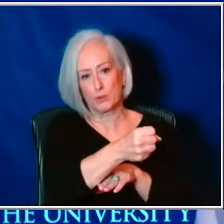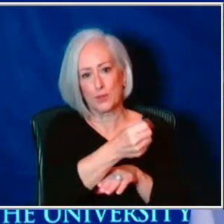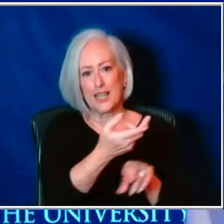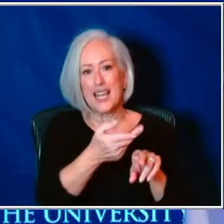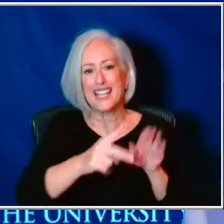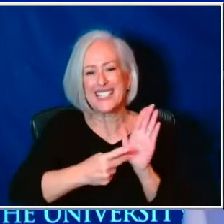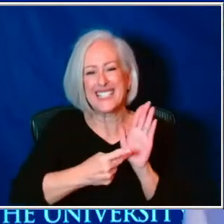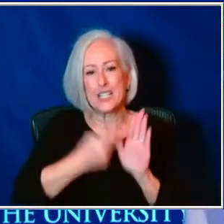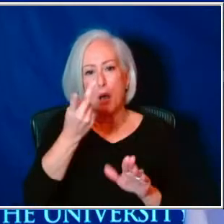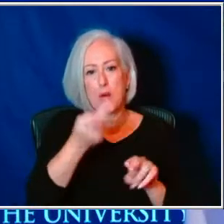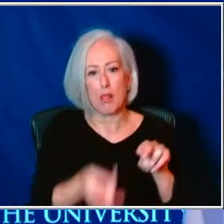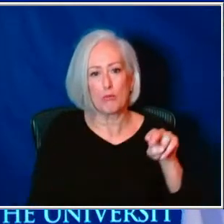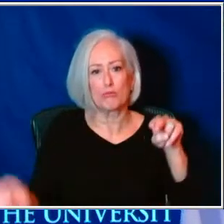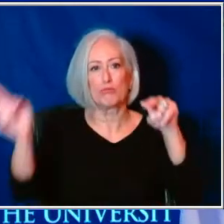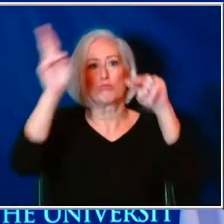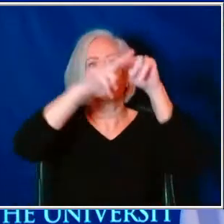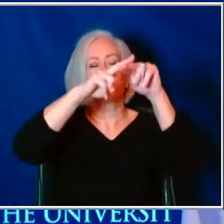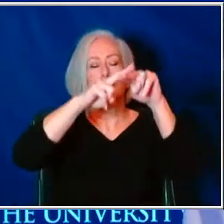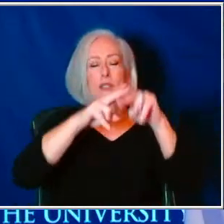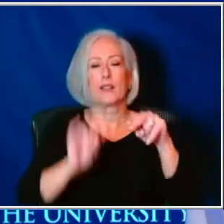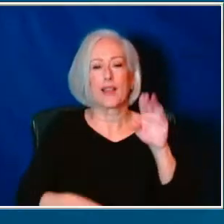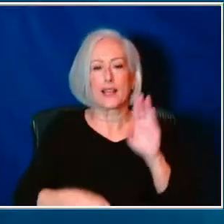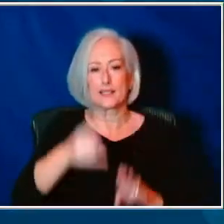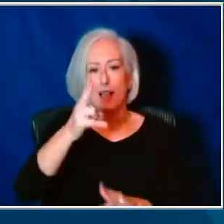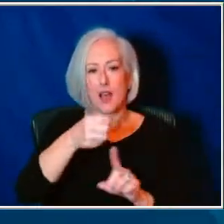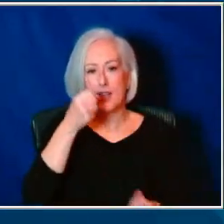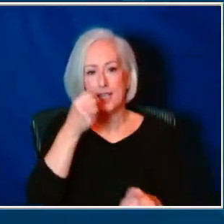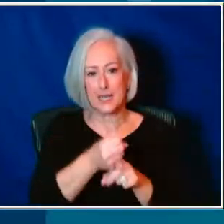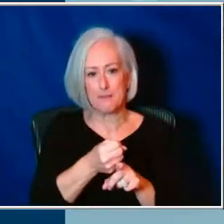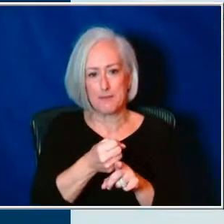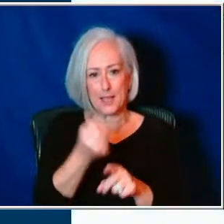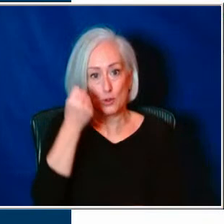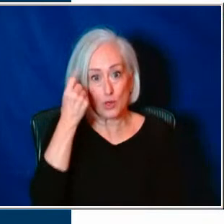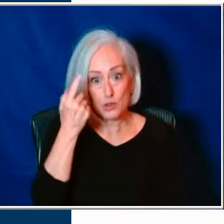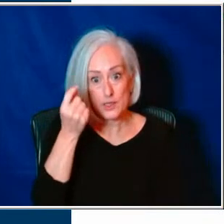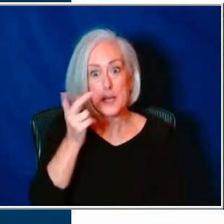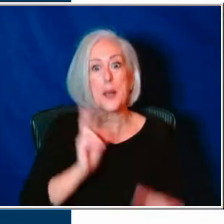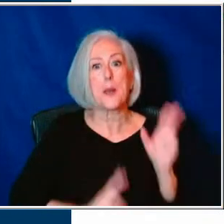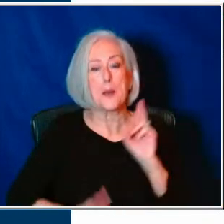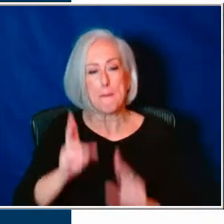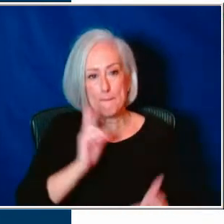very high impactful piece of data to understand that people are getting